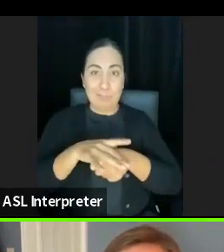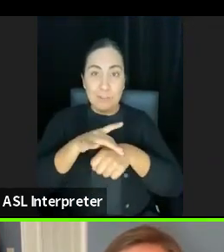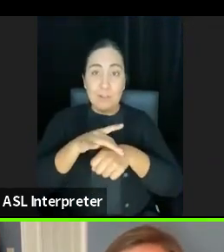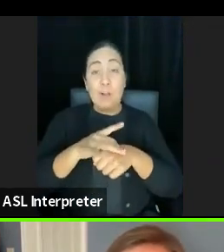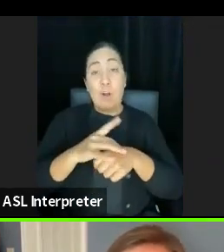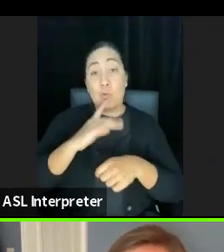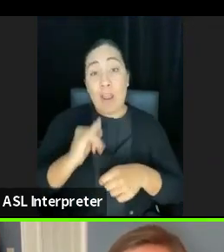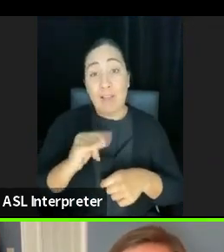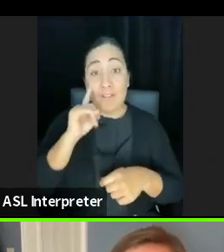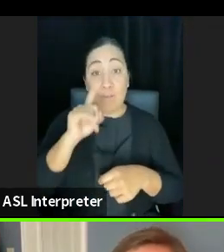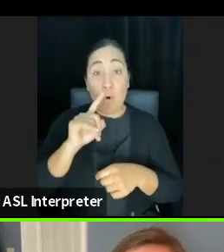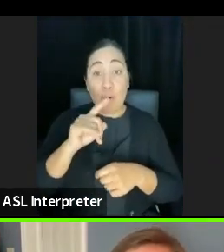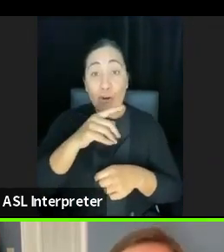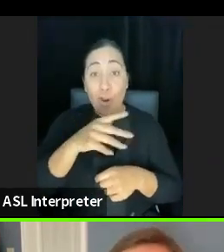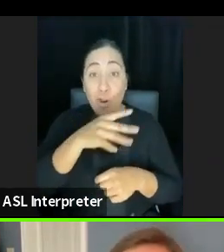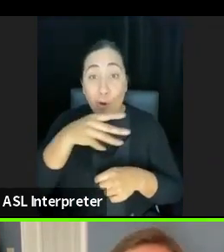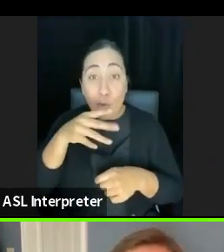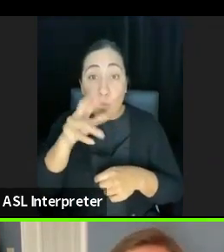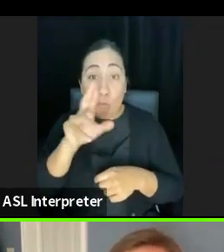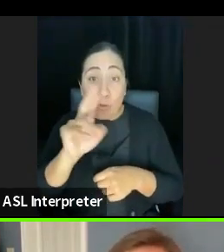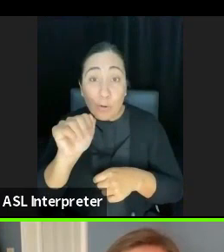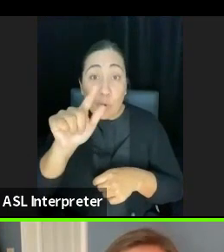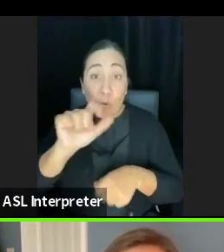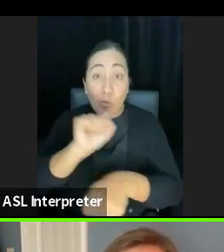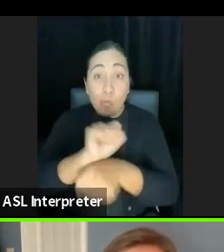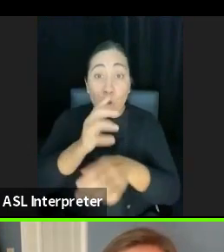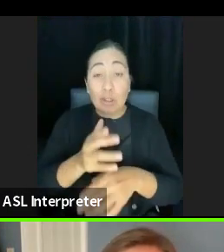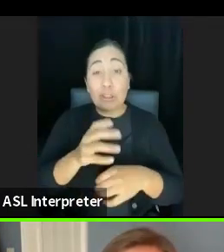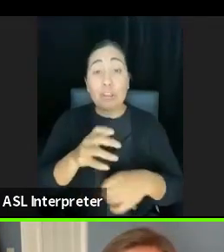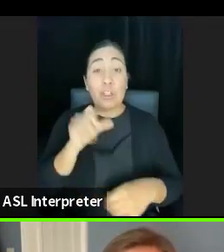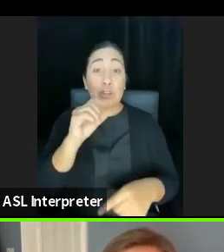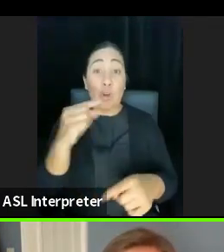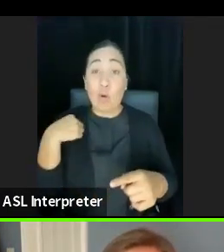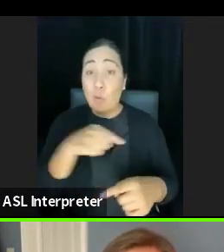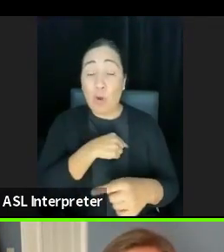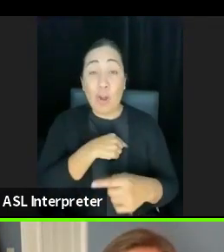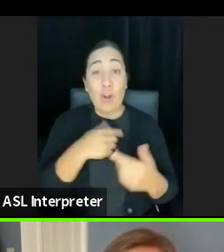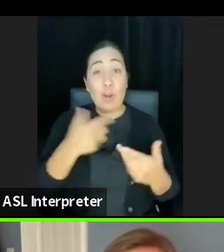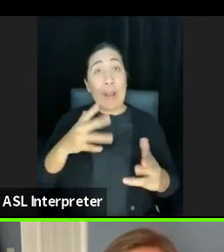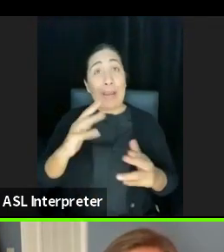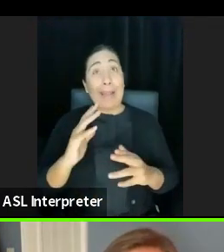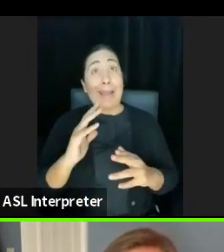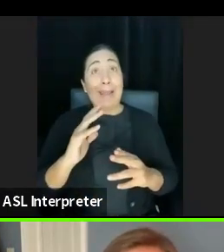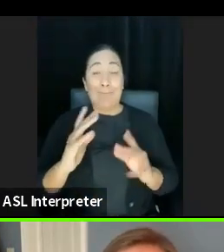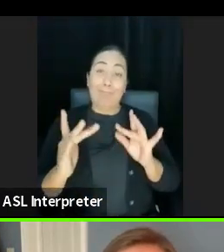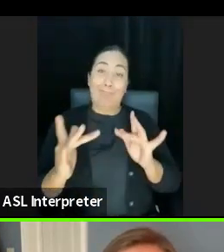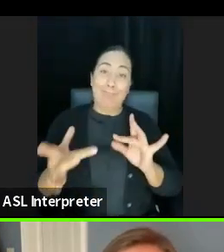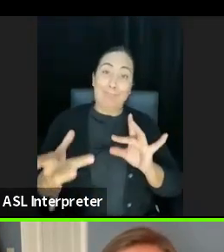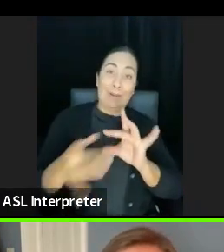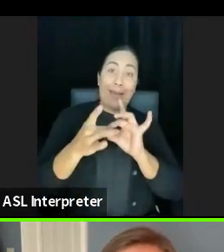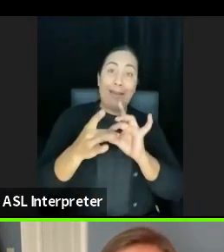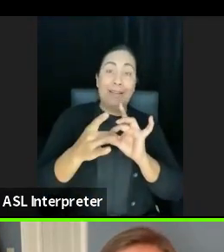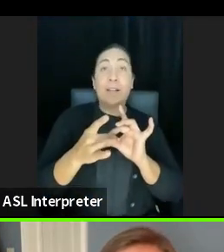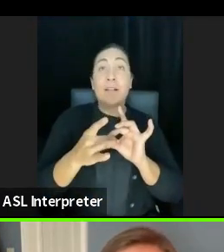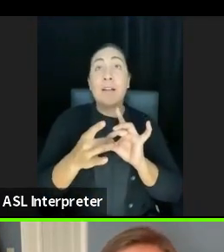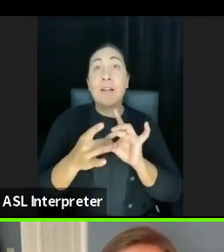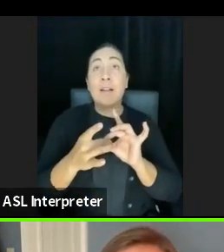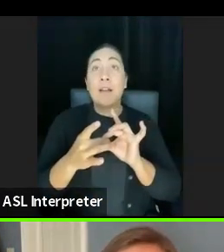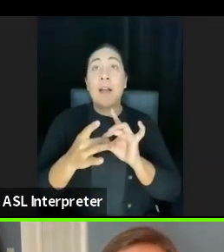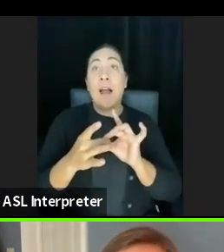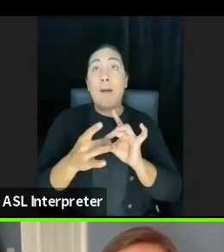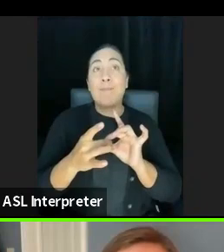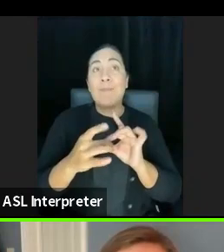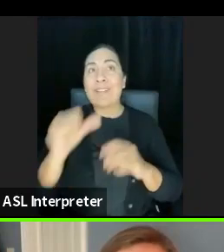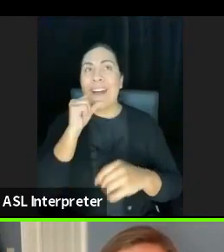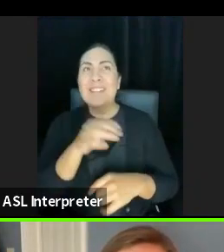for a long time. So we have a lot of creative strategies for staying connected, and that I think are, you know, beneficial all of the time, not just now.